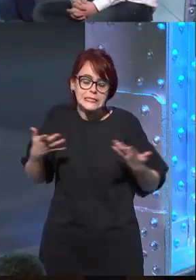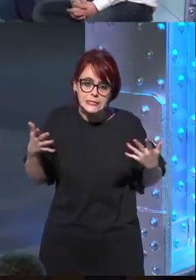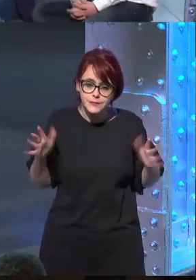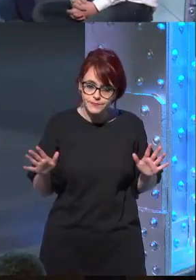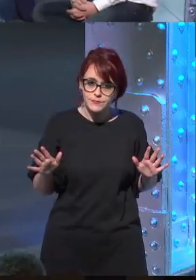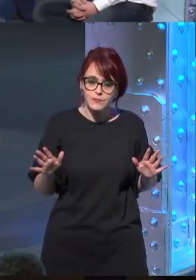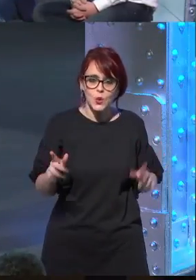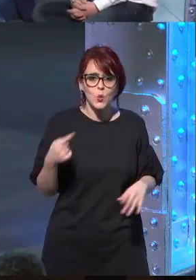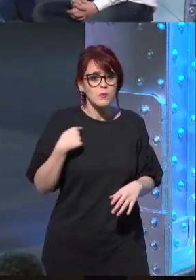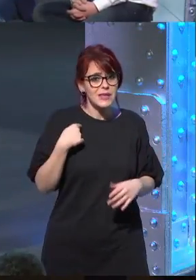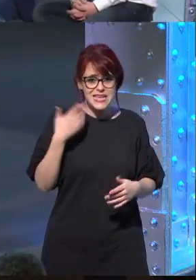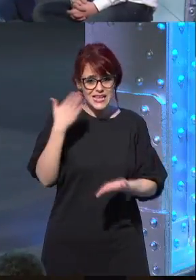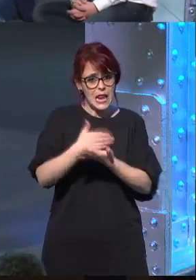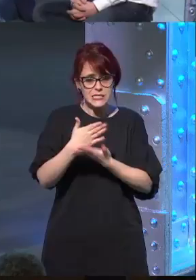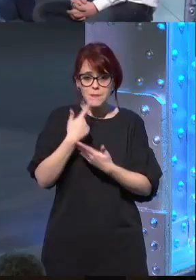it's for something.